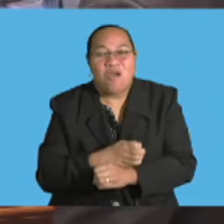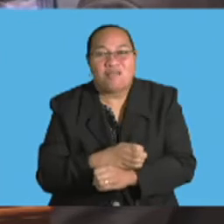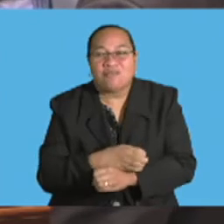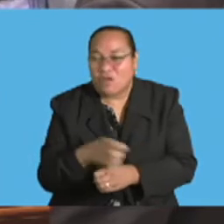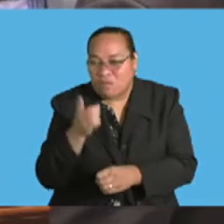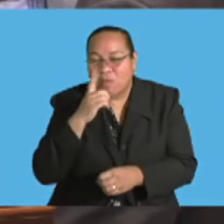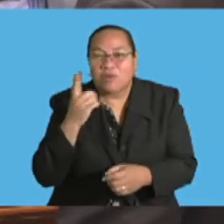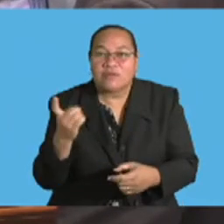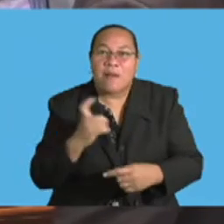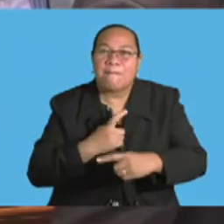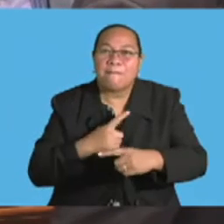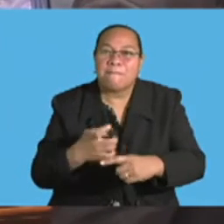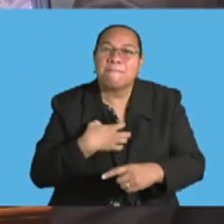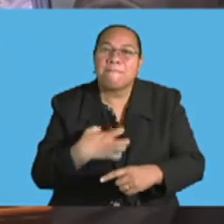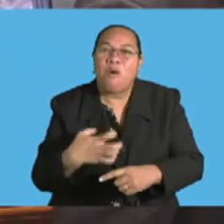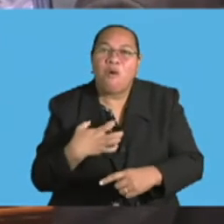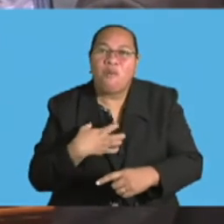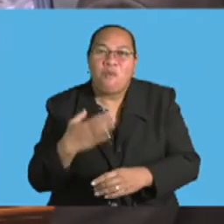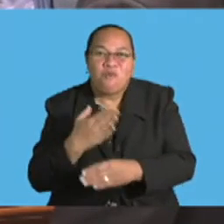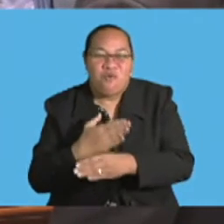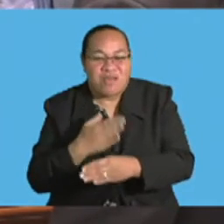500 plus jobs.